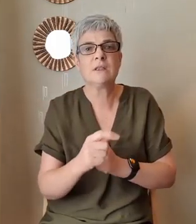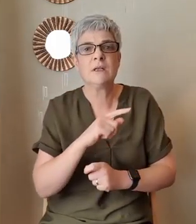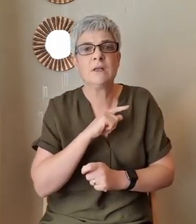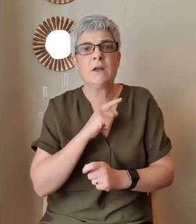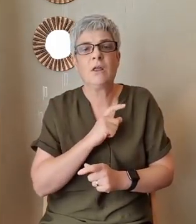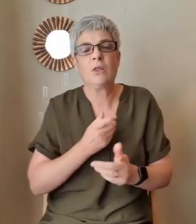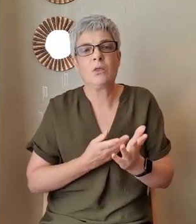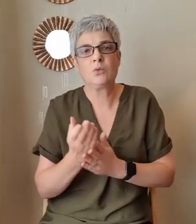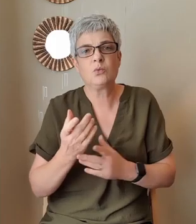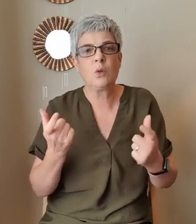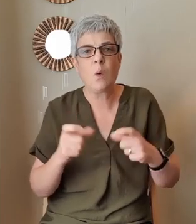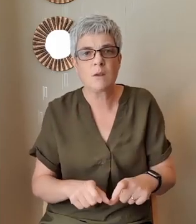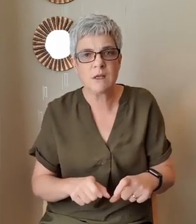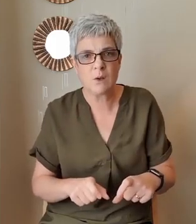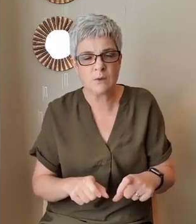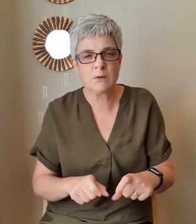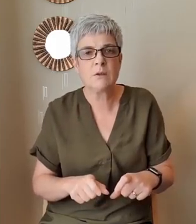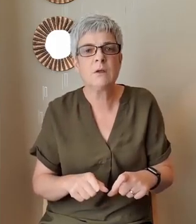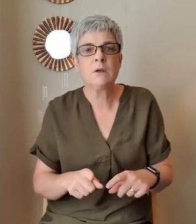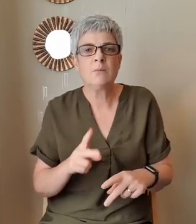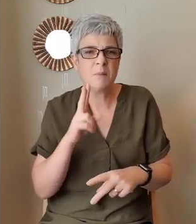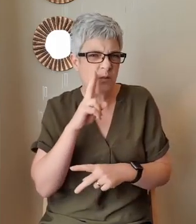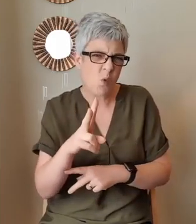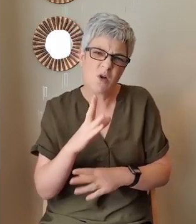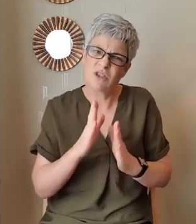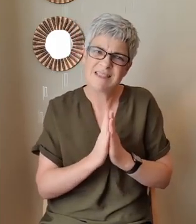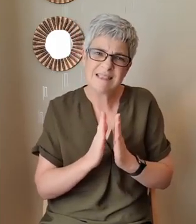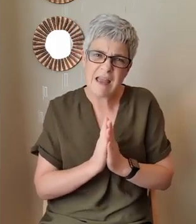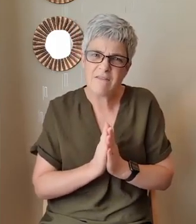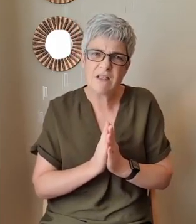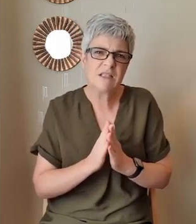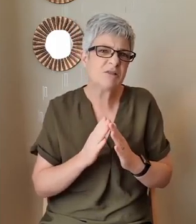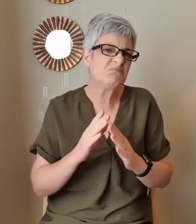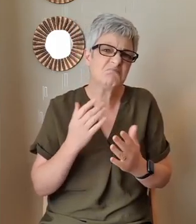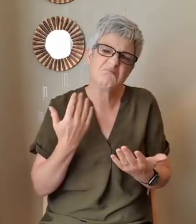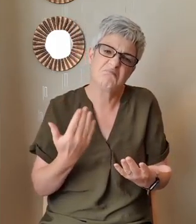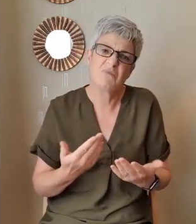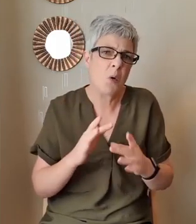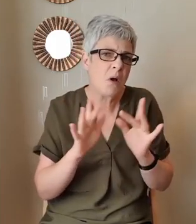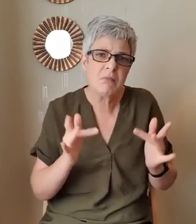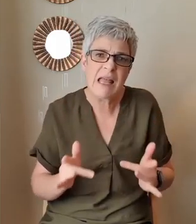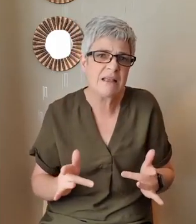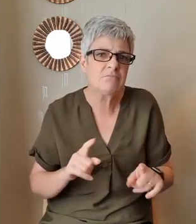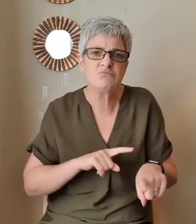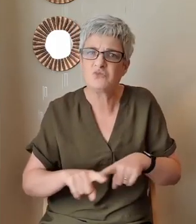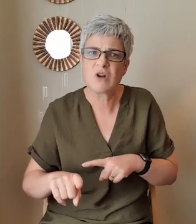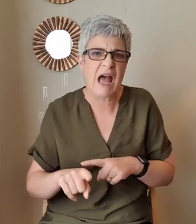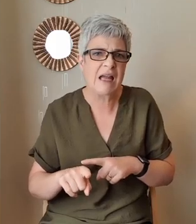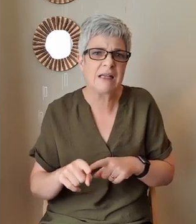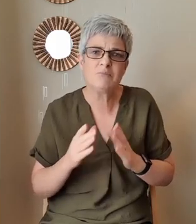for a while during lockdown, who might have watched a service or two online or tried